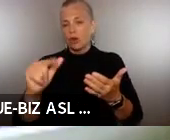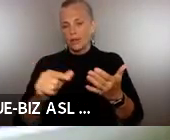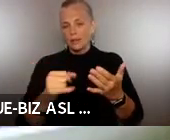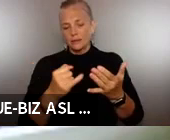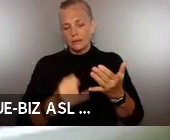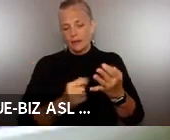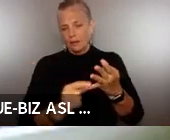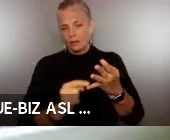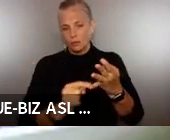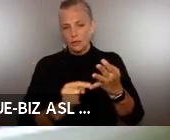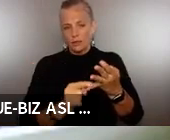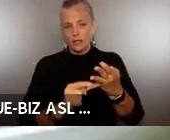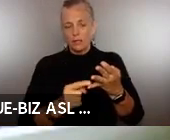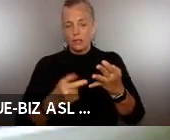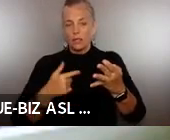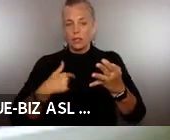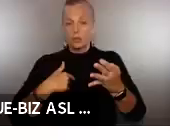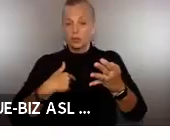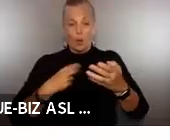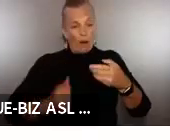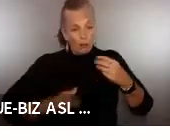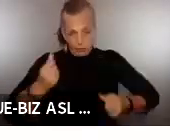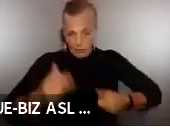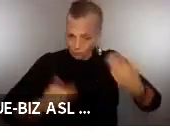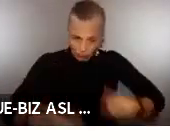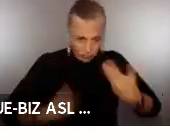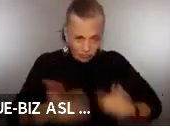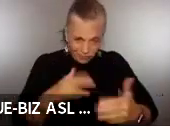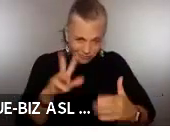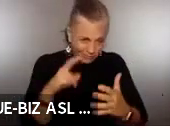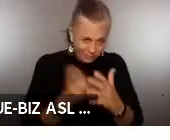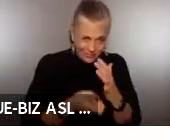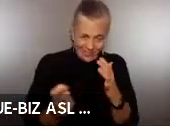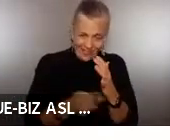scrambling to put my syllabus together.